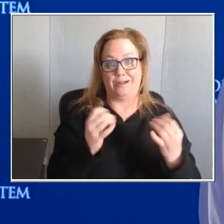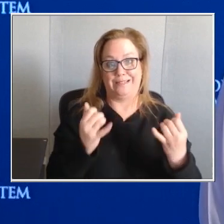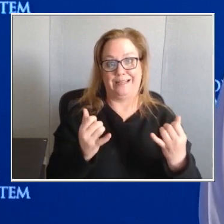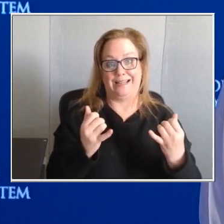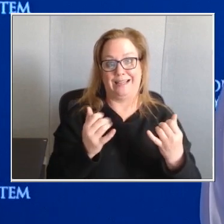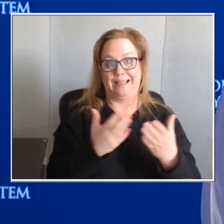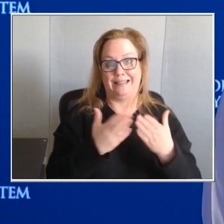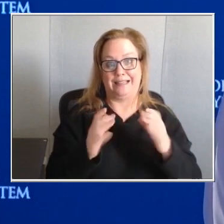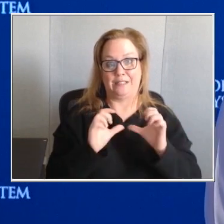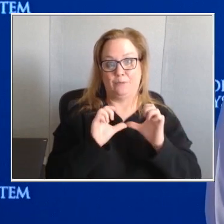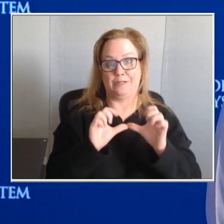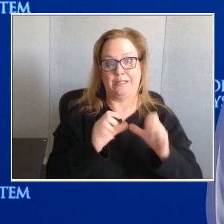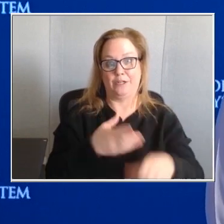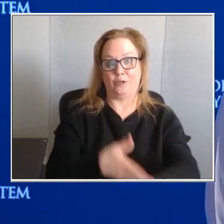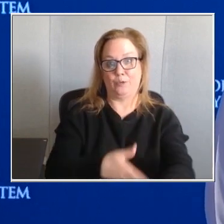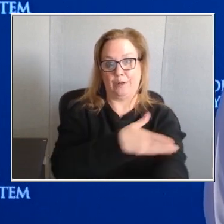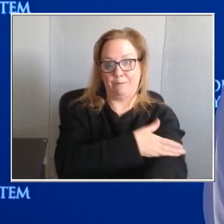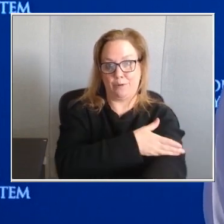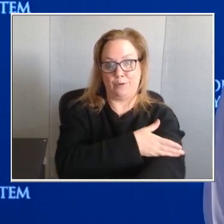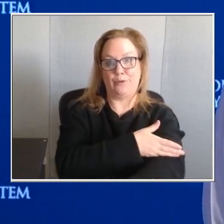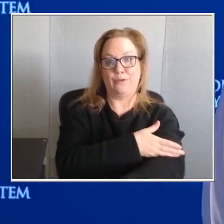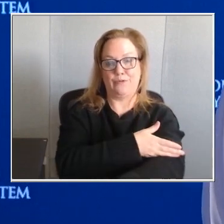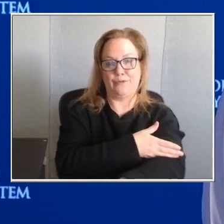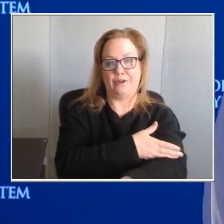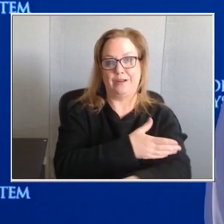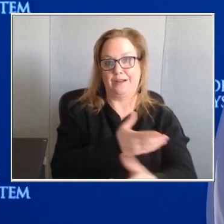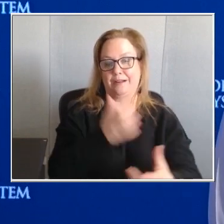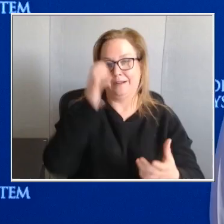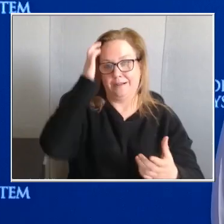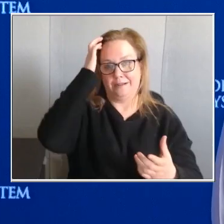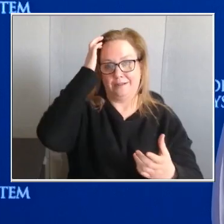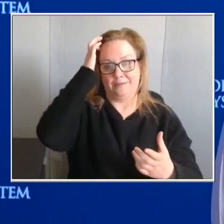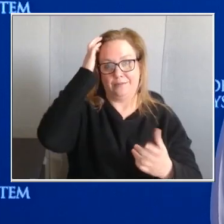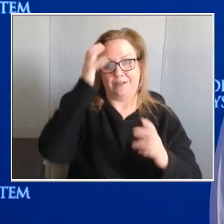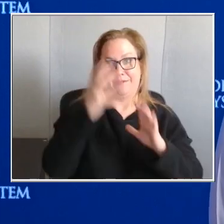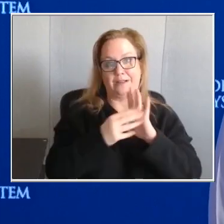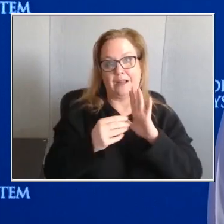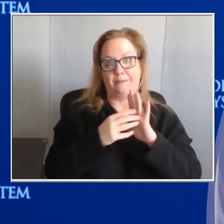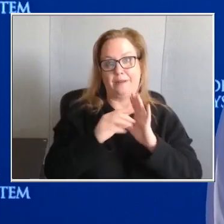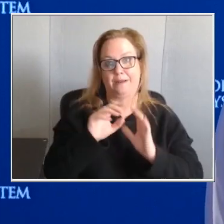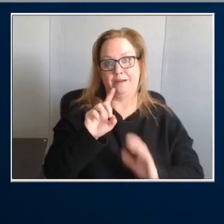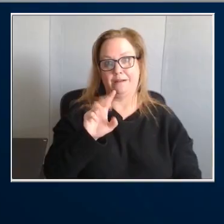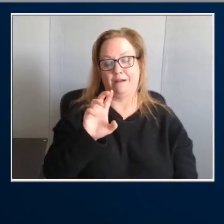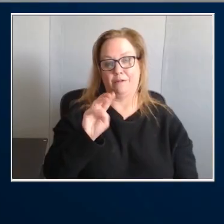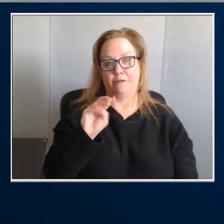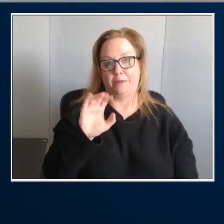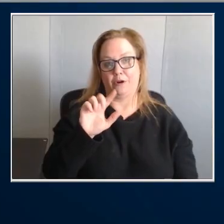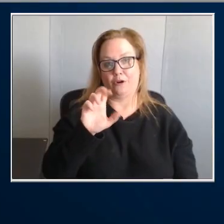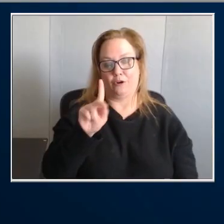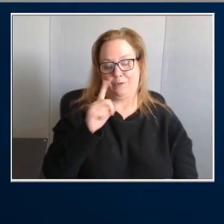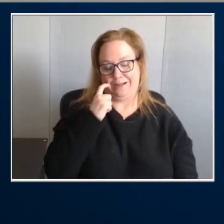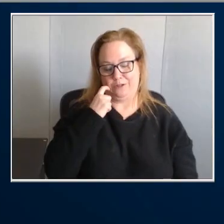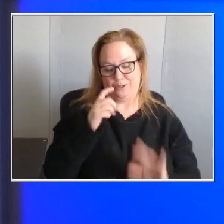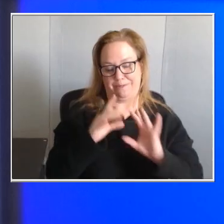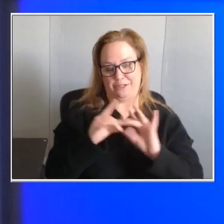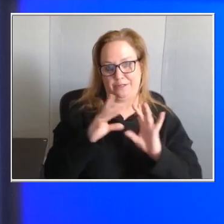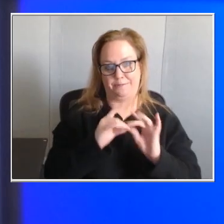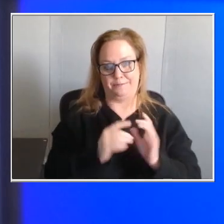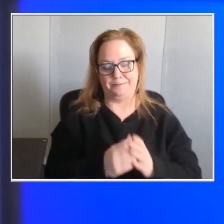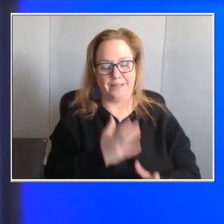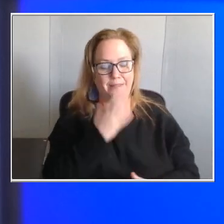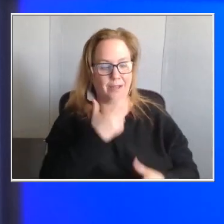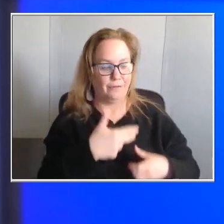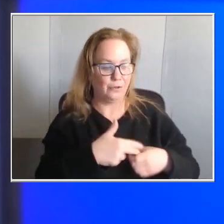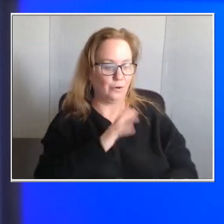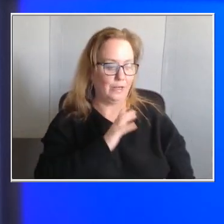continue to improve and get better. And so just have to echo Dr. McGurk's final words as well. Thank you all so much for joining us today. We, of